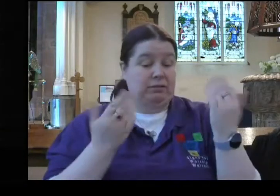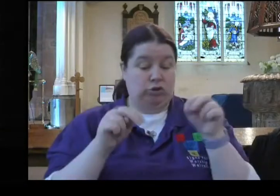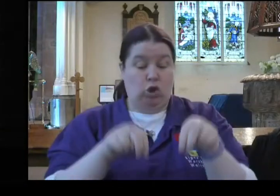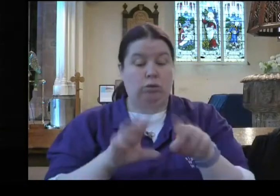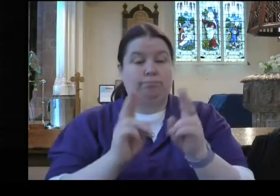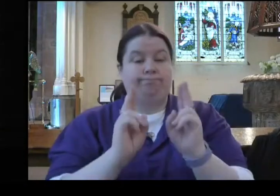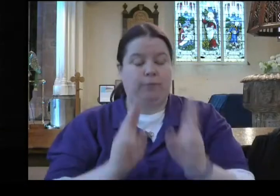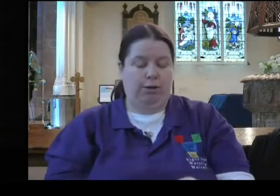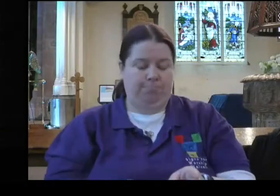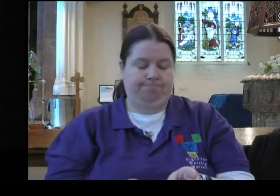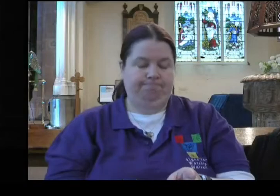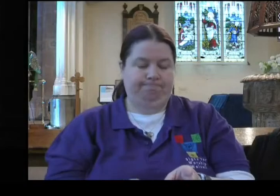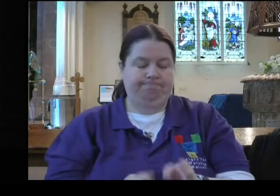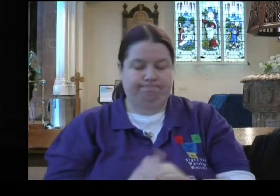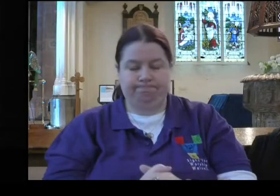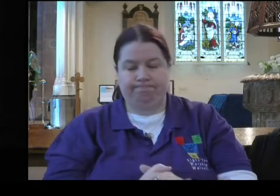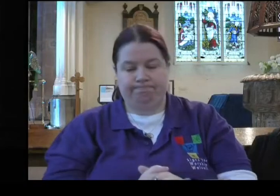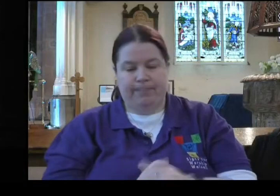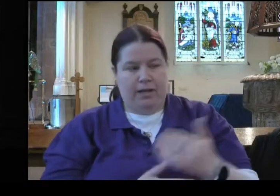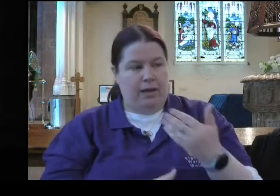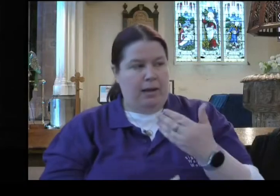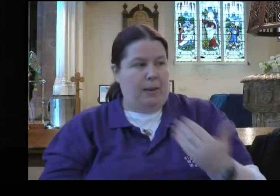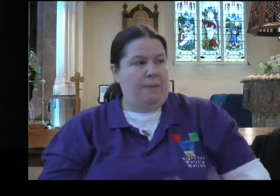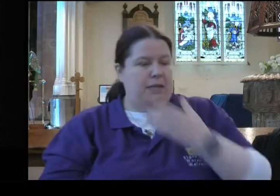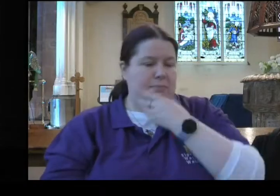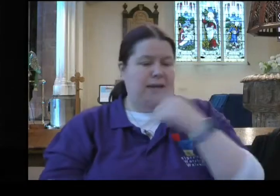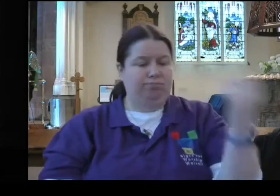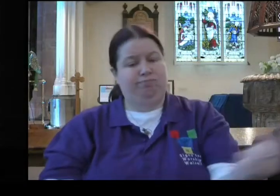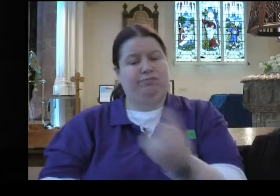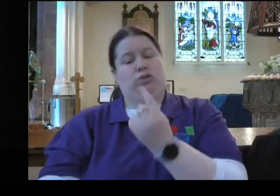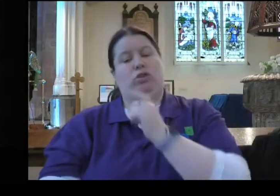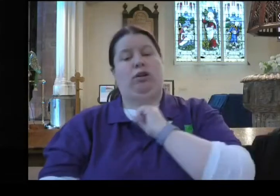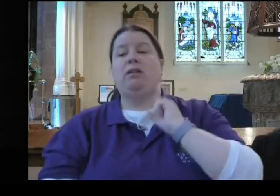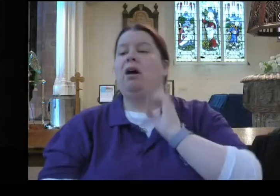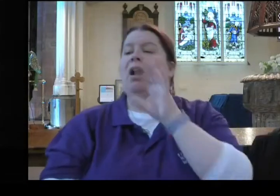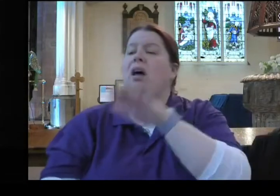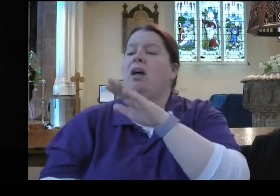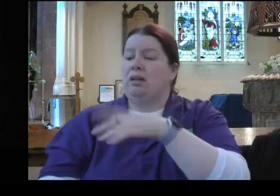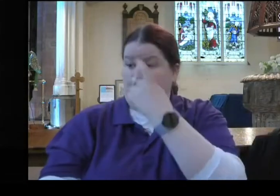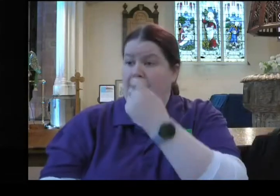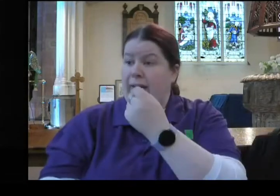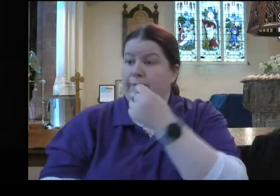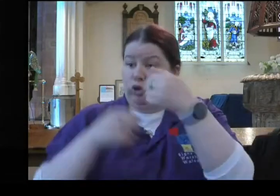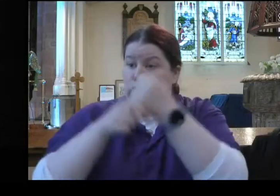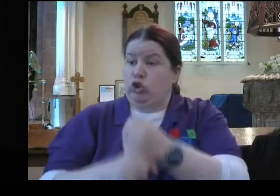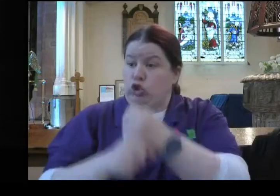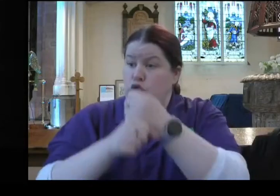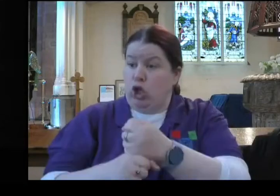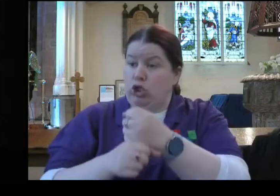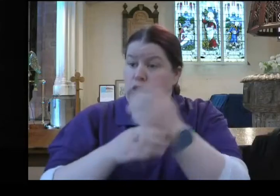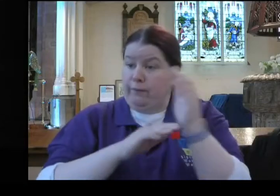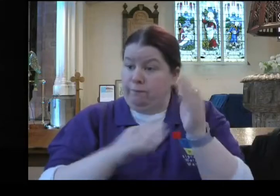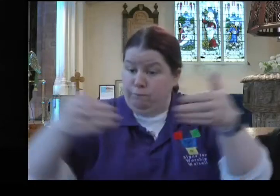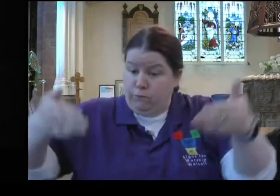dog died, and the businessman went to the tall, handsome rector to inquire if he could have a church funeral for the dead